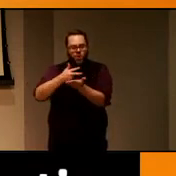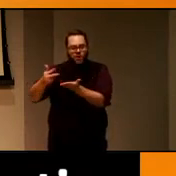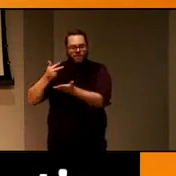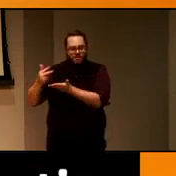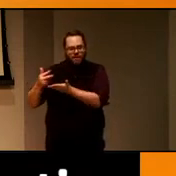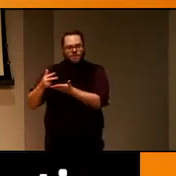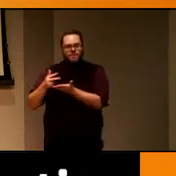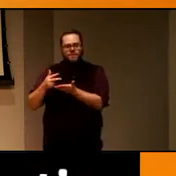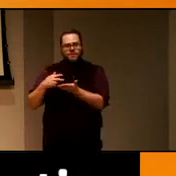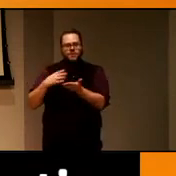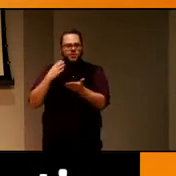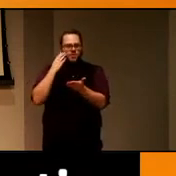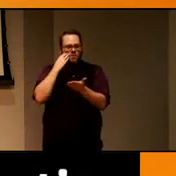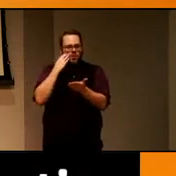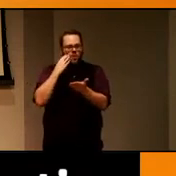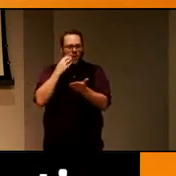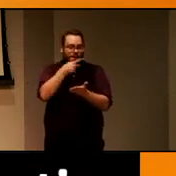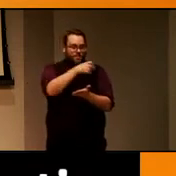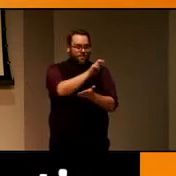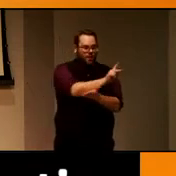knows that there's a clear temperature difference.